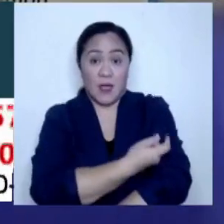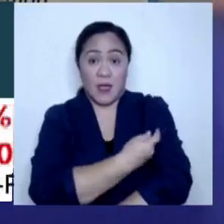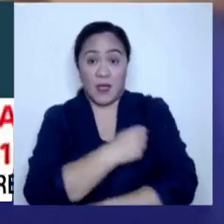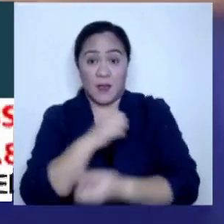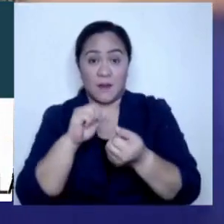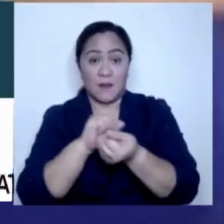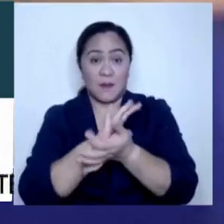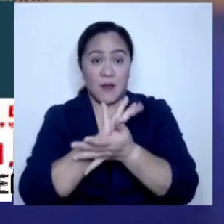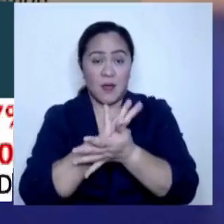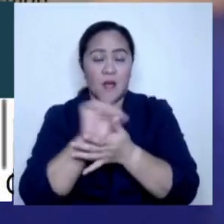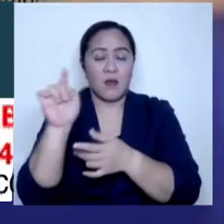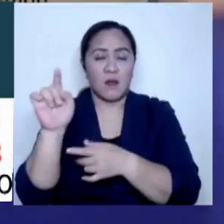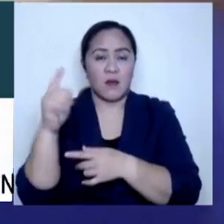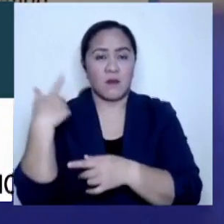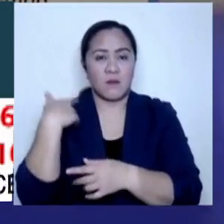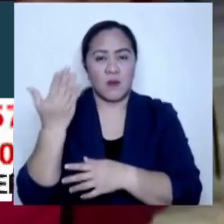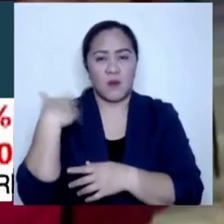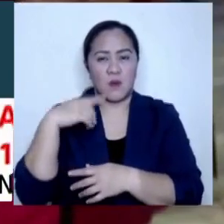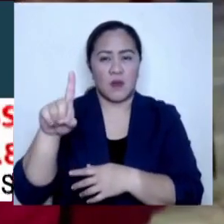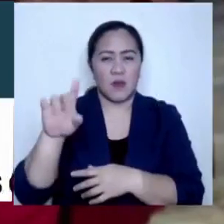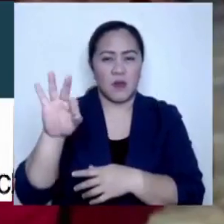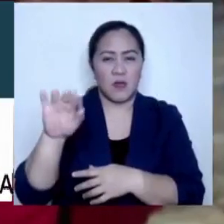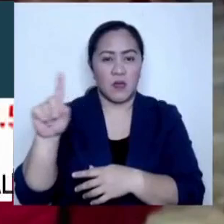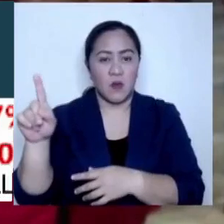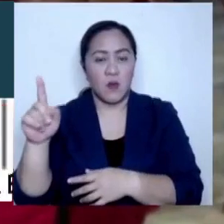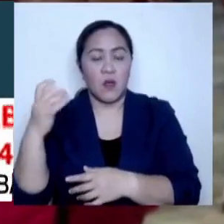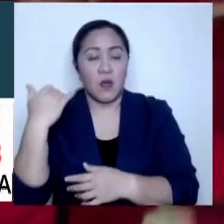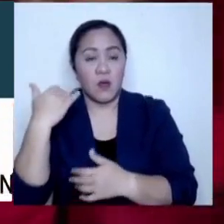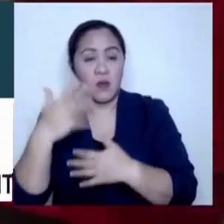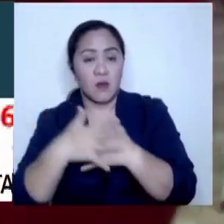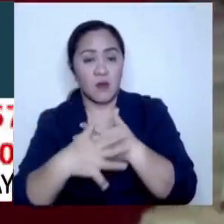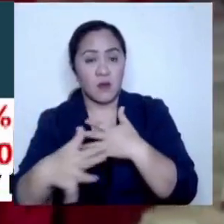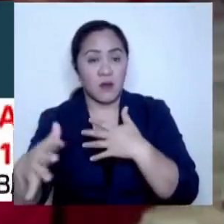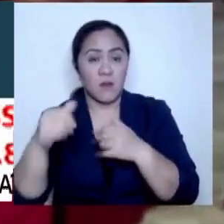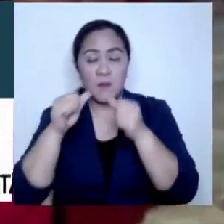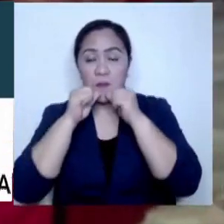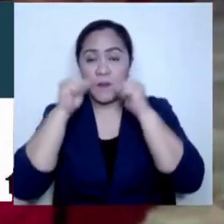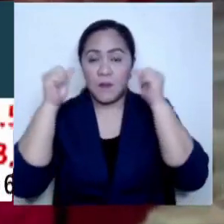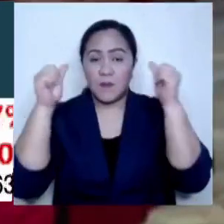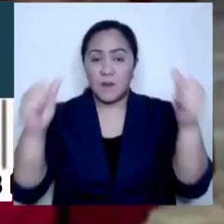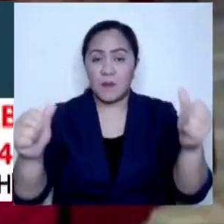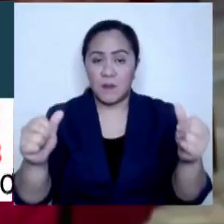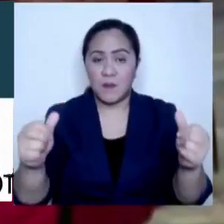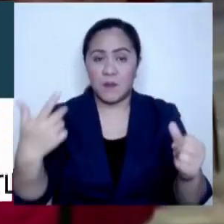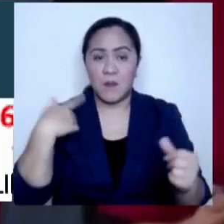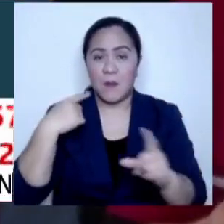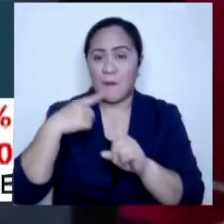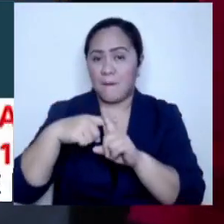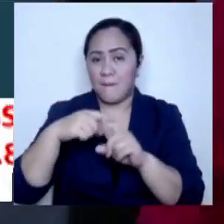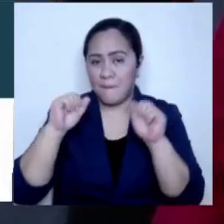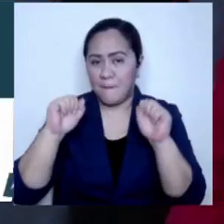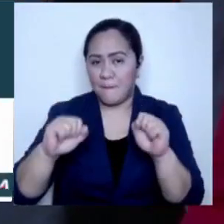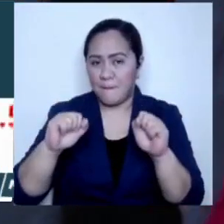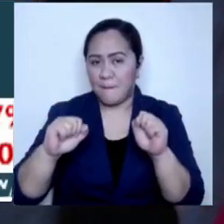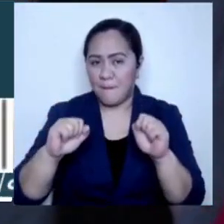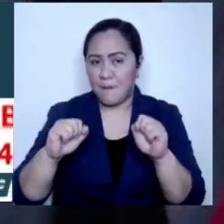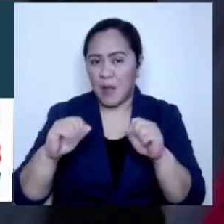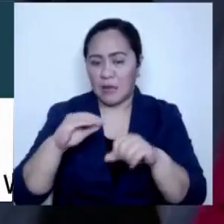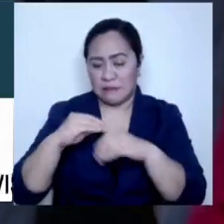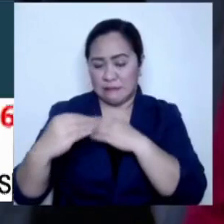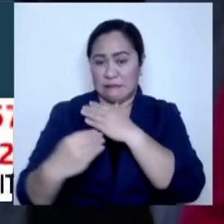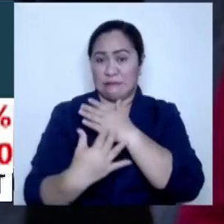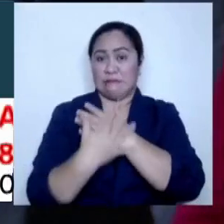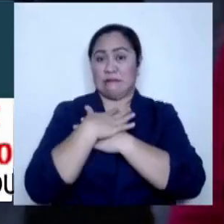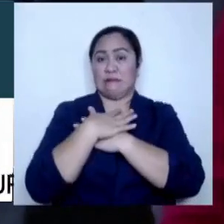in 1991 and later. That announcement came after reports of possible rare side effects among youths and